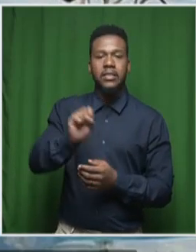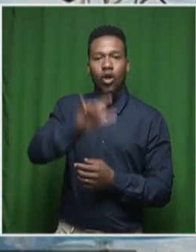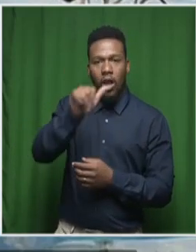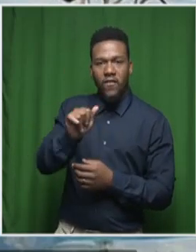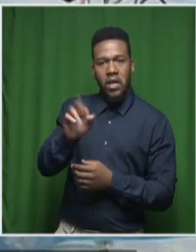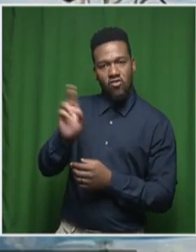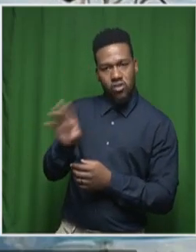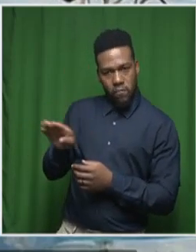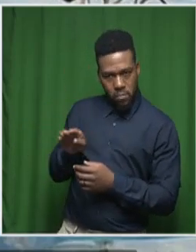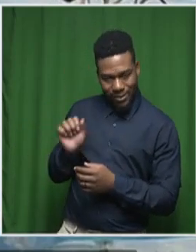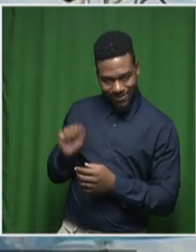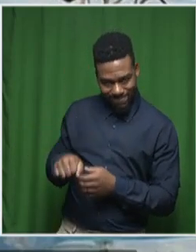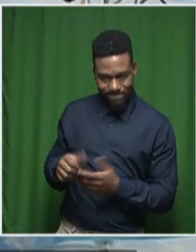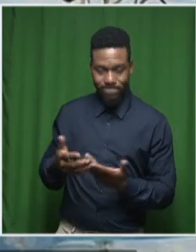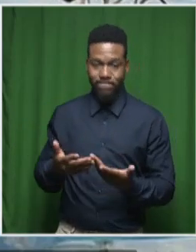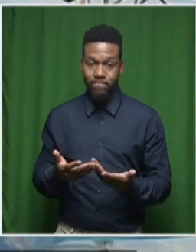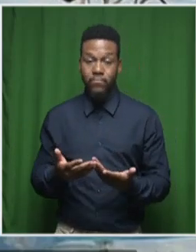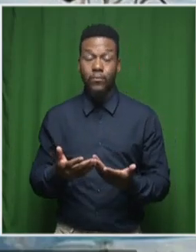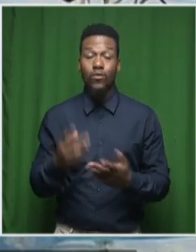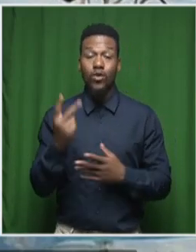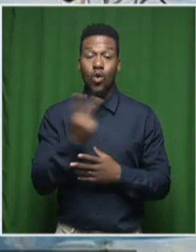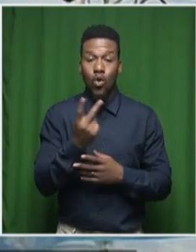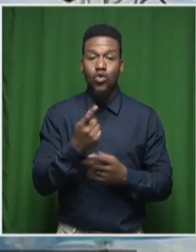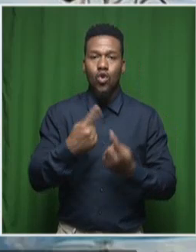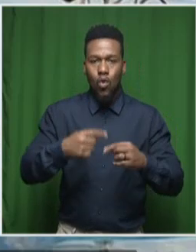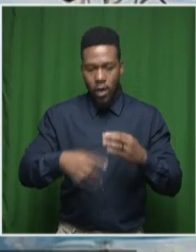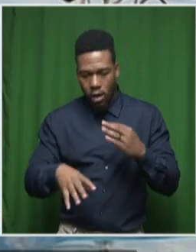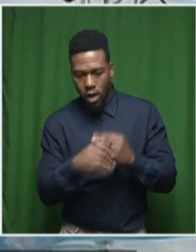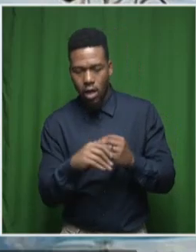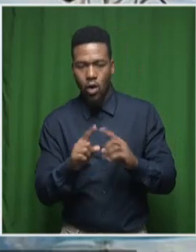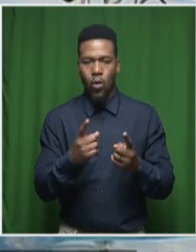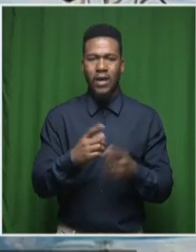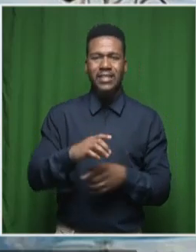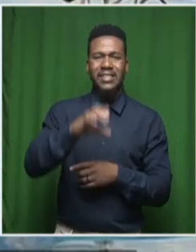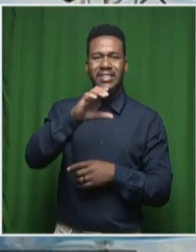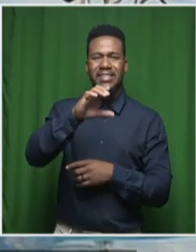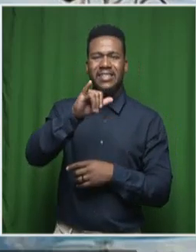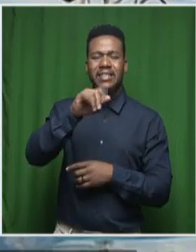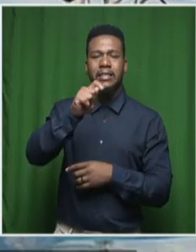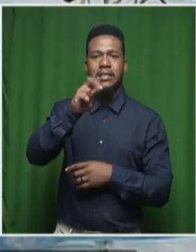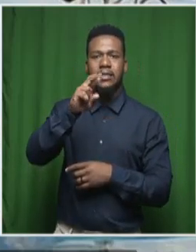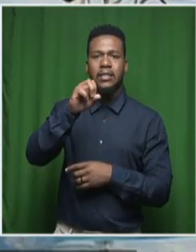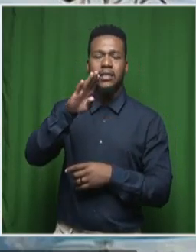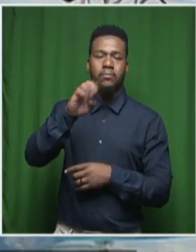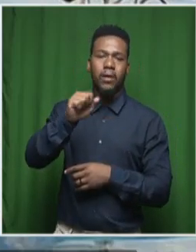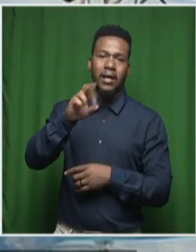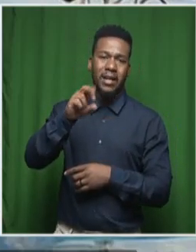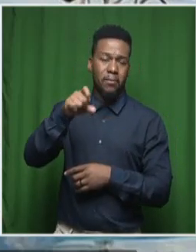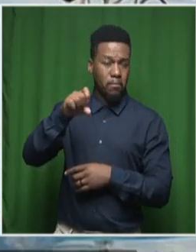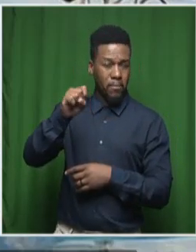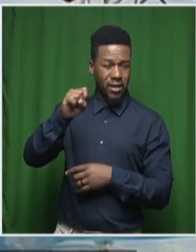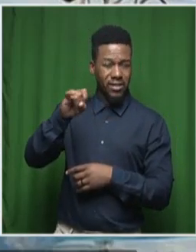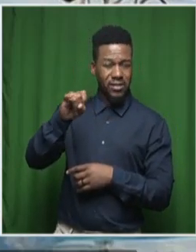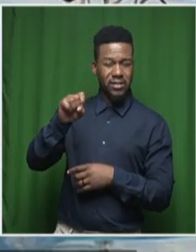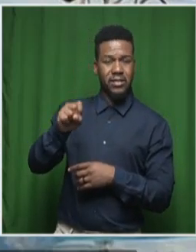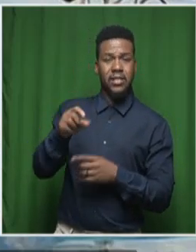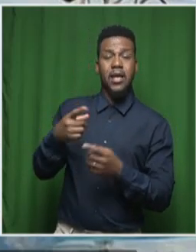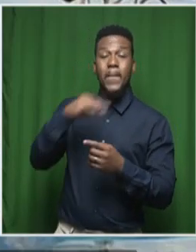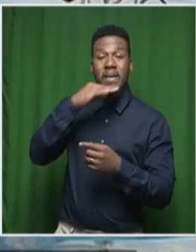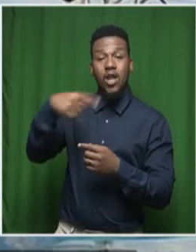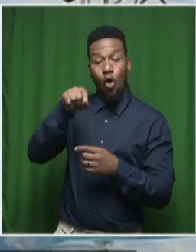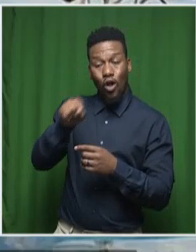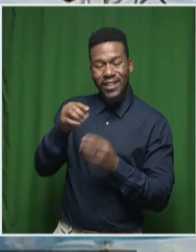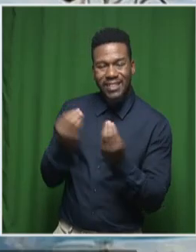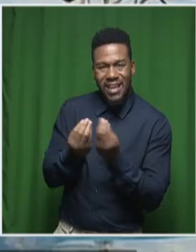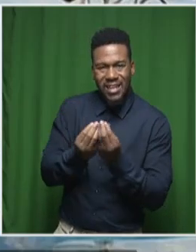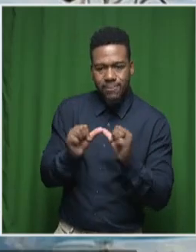also factor it in with what is we then refer to as ceteris paribus, which is in essence refers to all things remaining constant when it